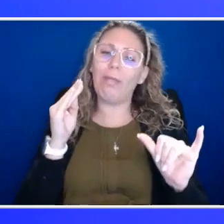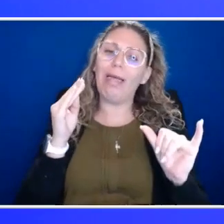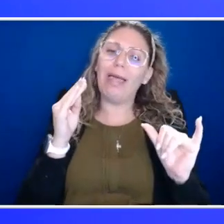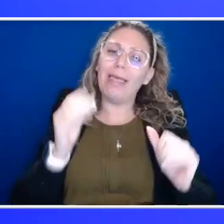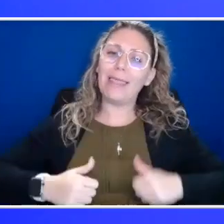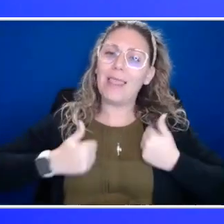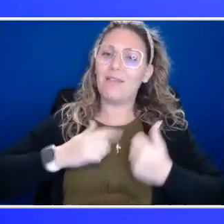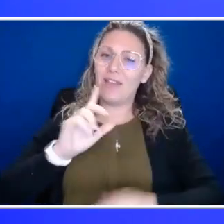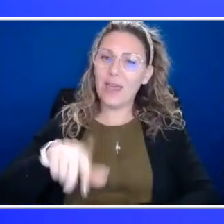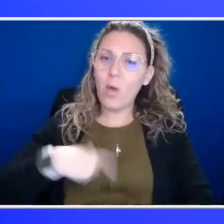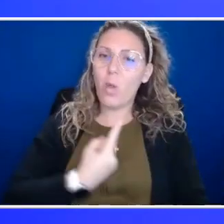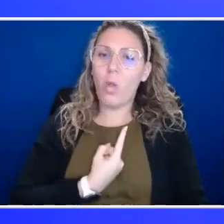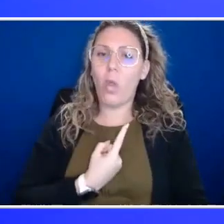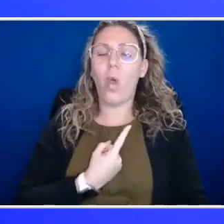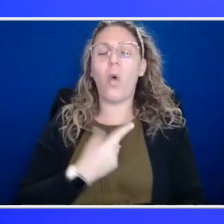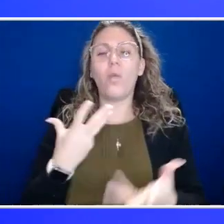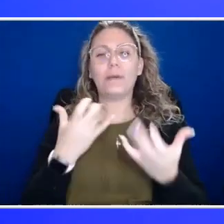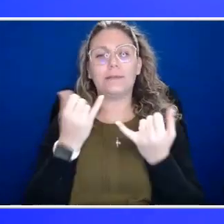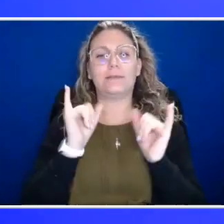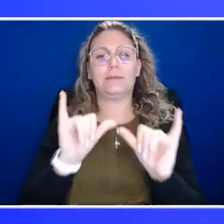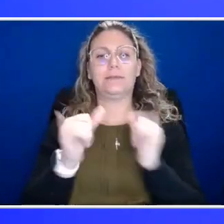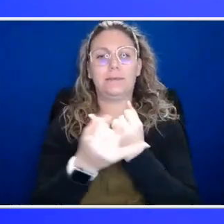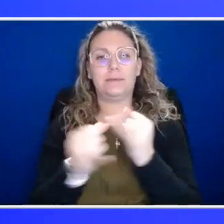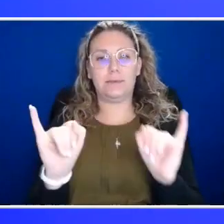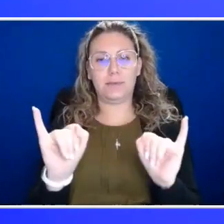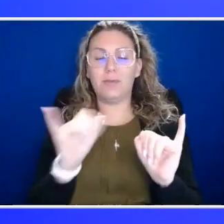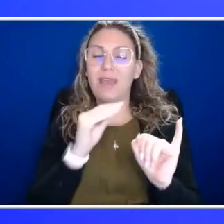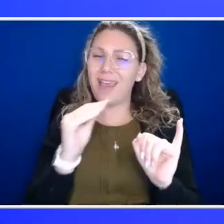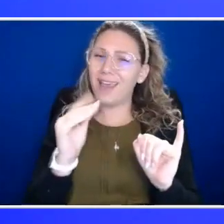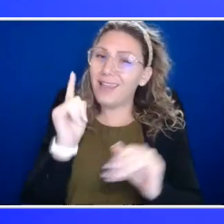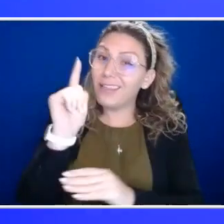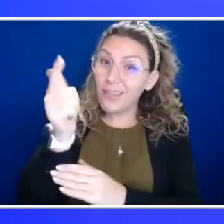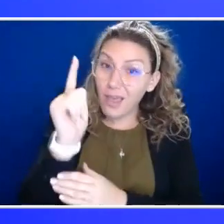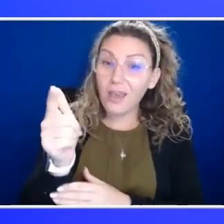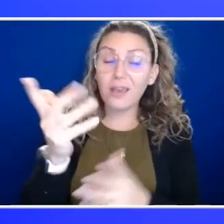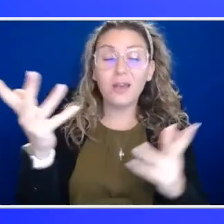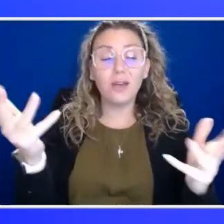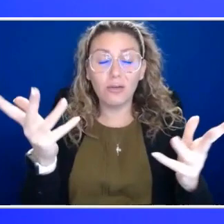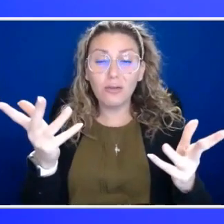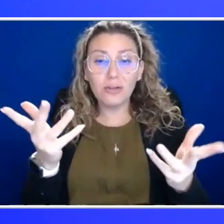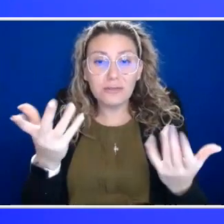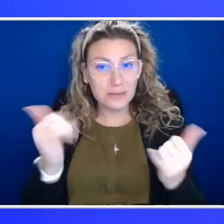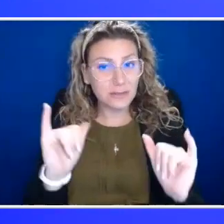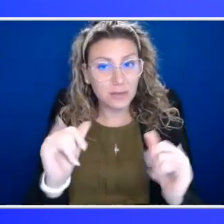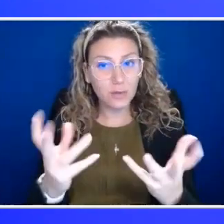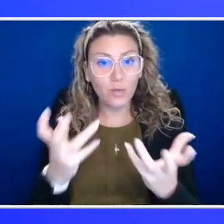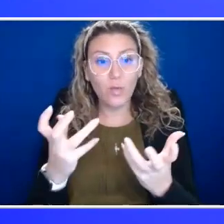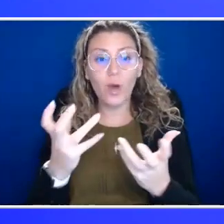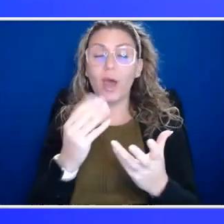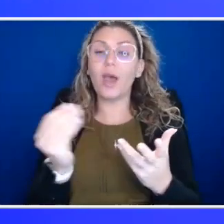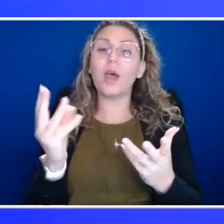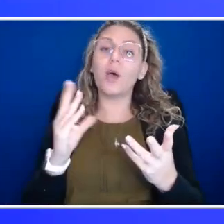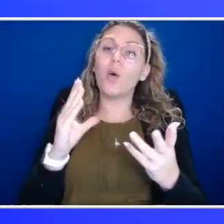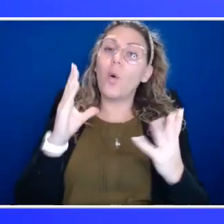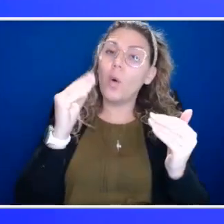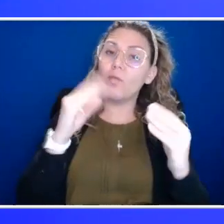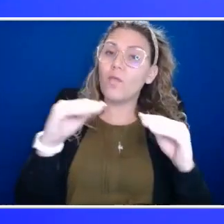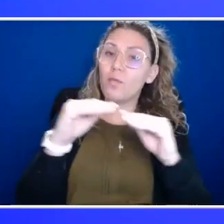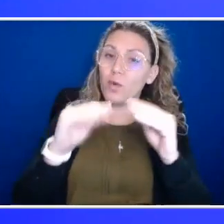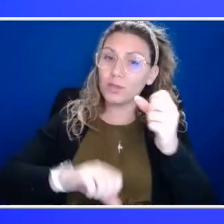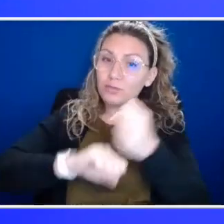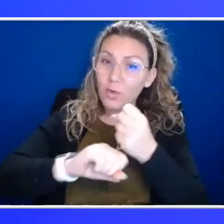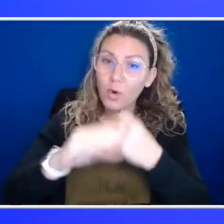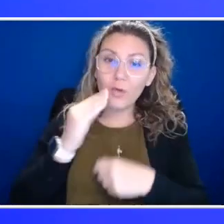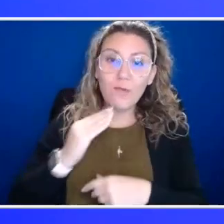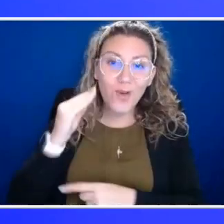independent, even later in their age, right? And so they have hopefully more support at home, and hopefully they are